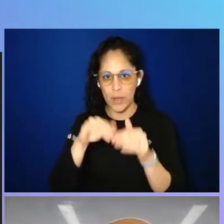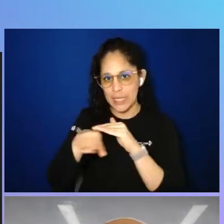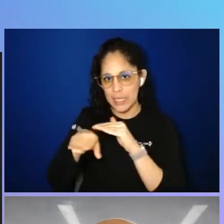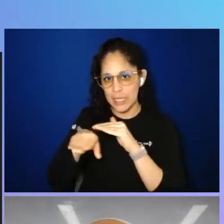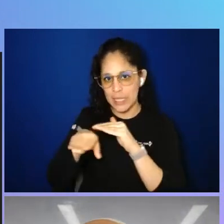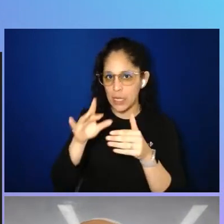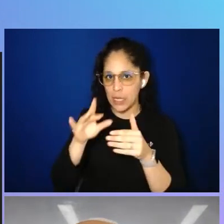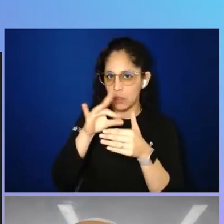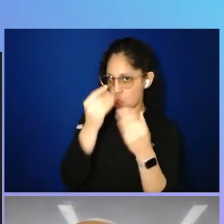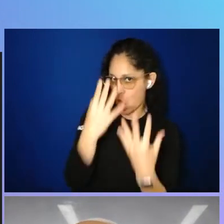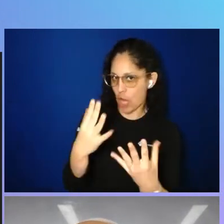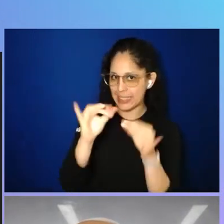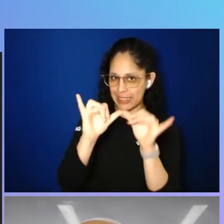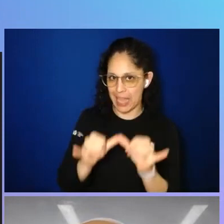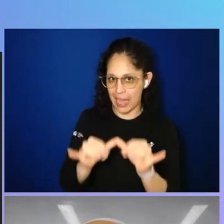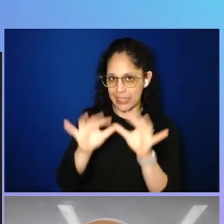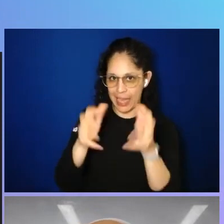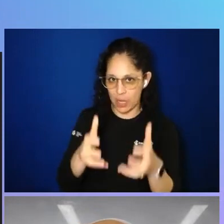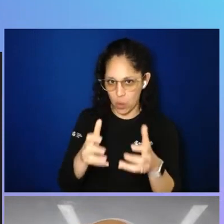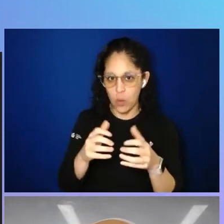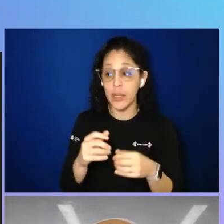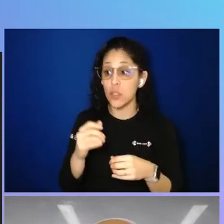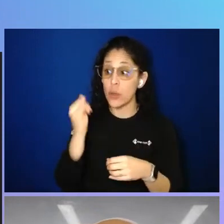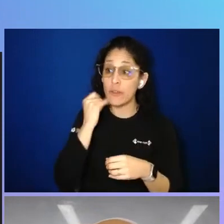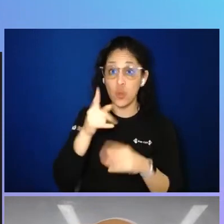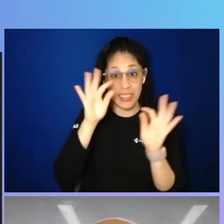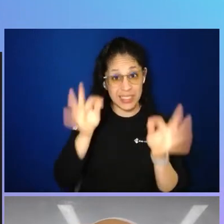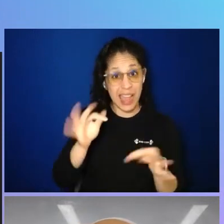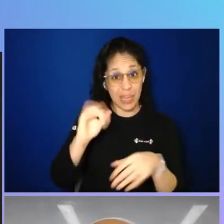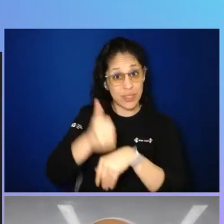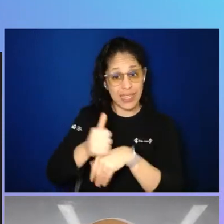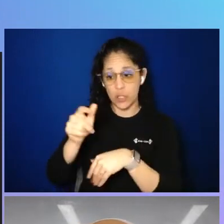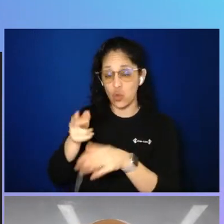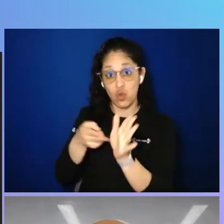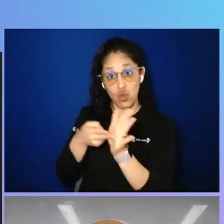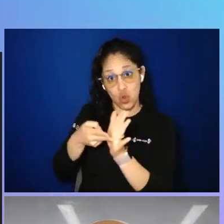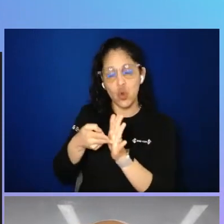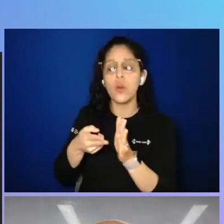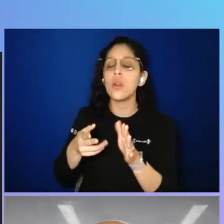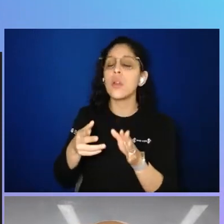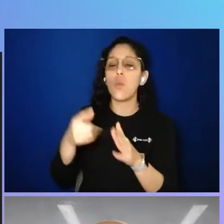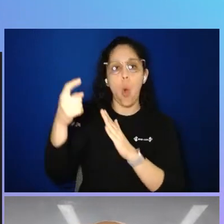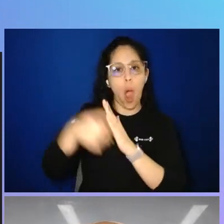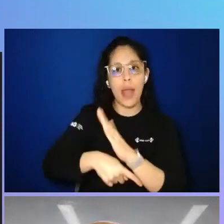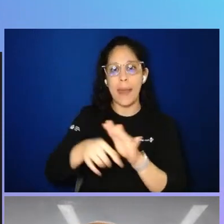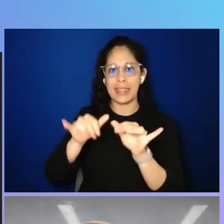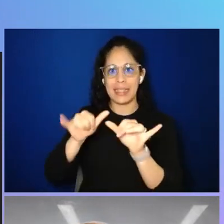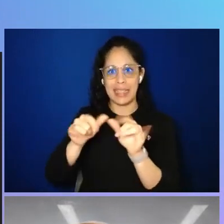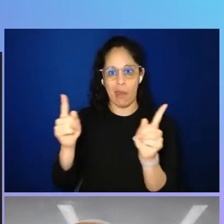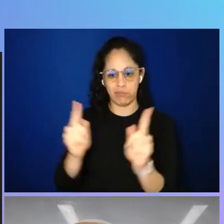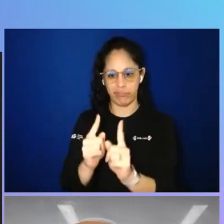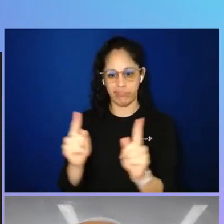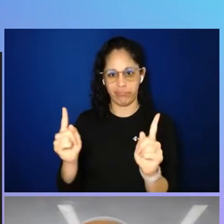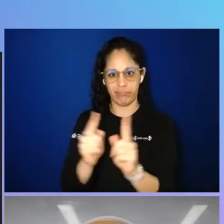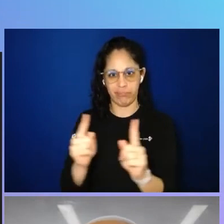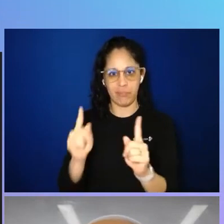category. And if you set that to true, it will automatically scale the image for you when the user decides to use a larger text